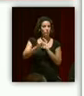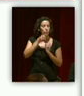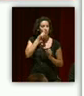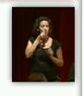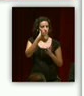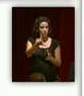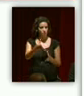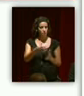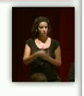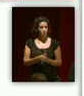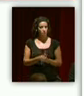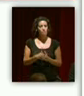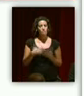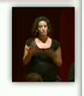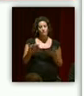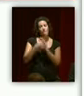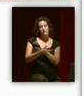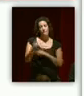and